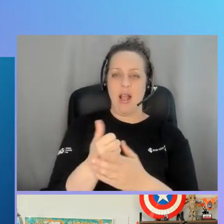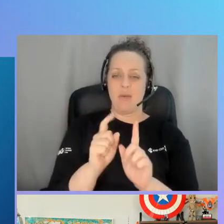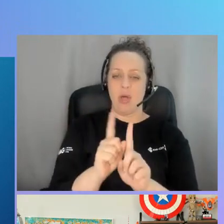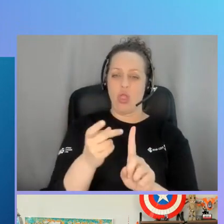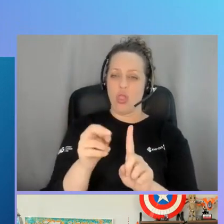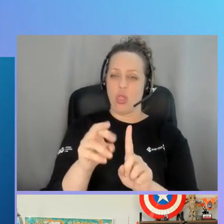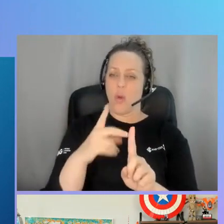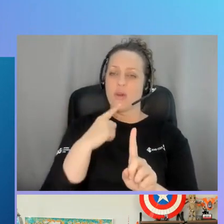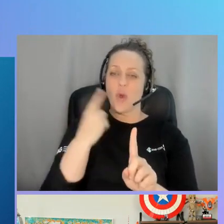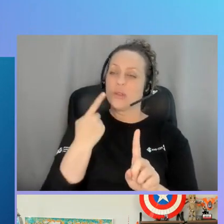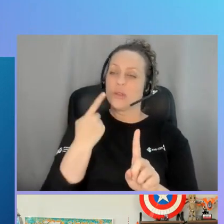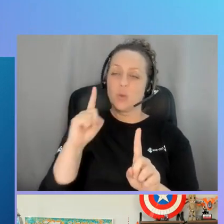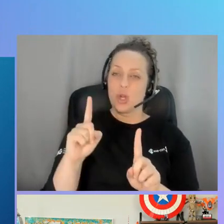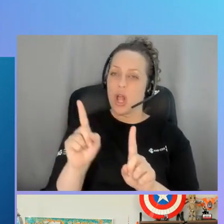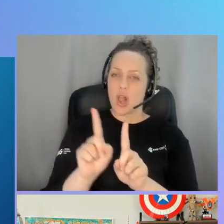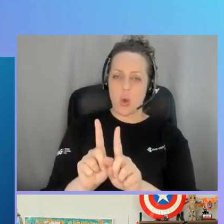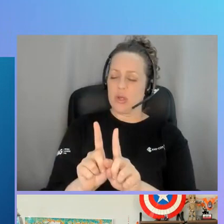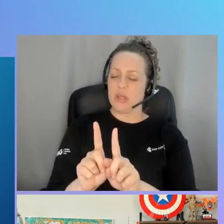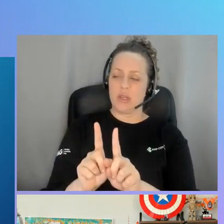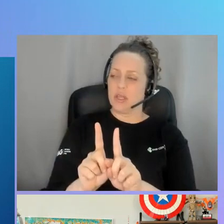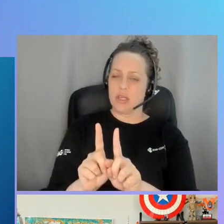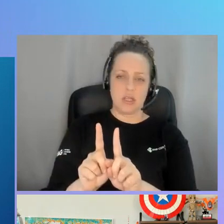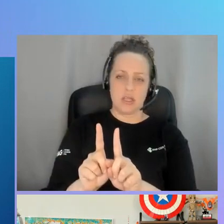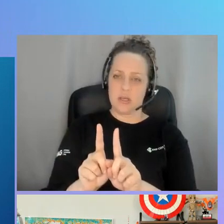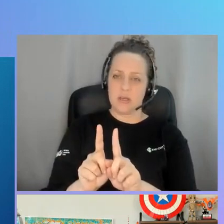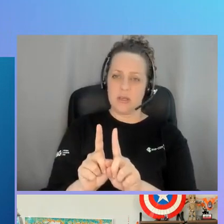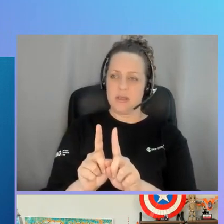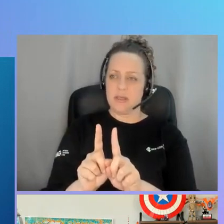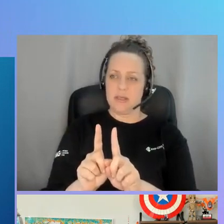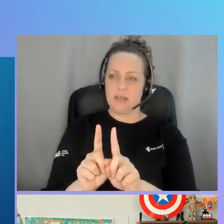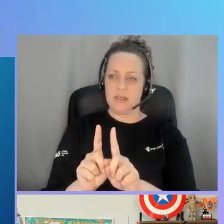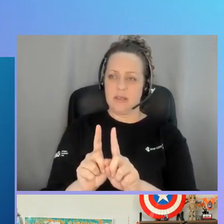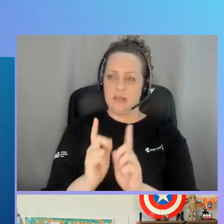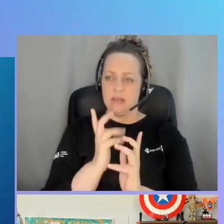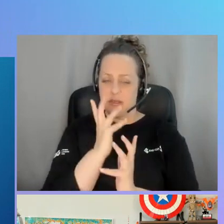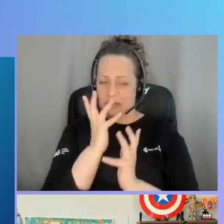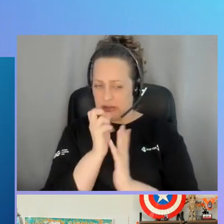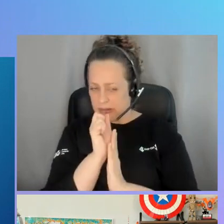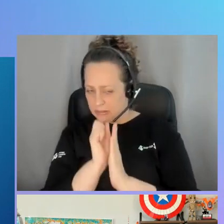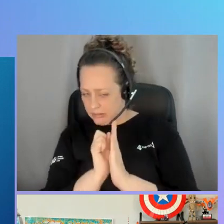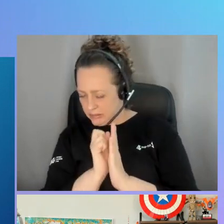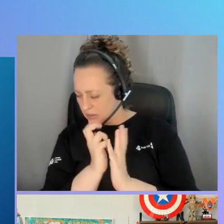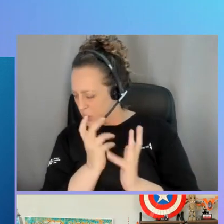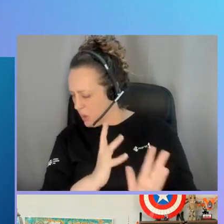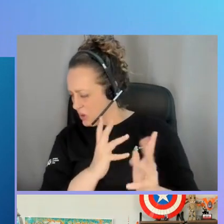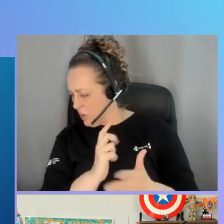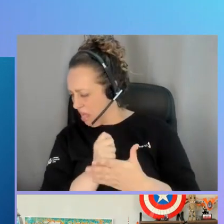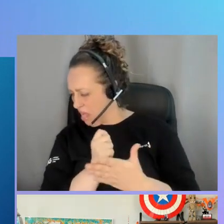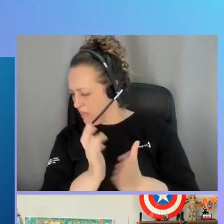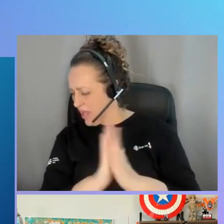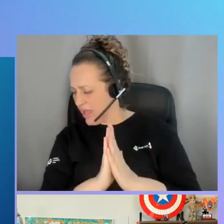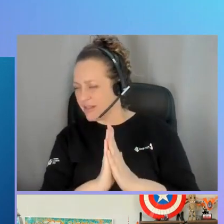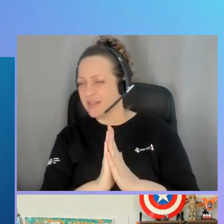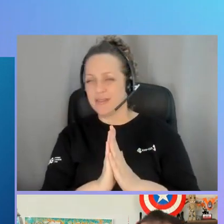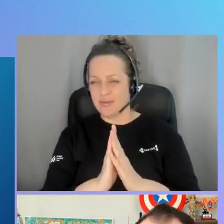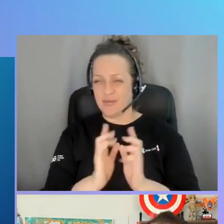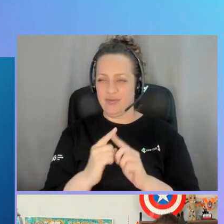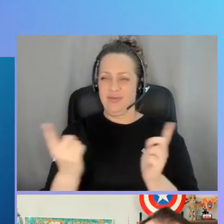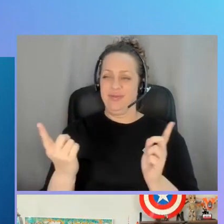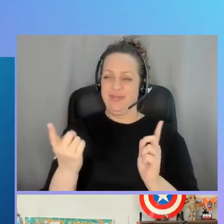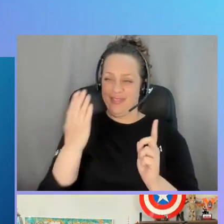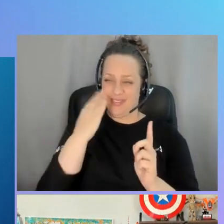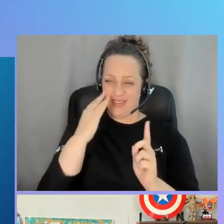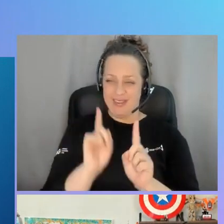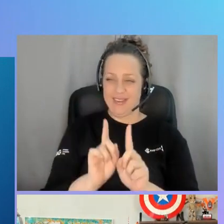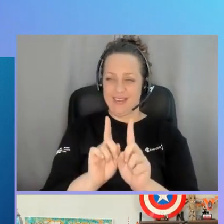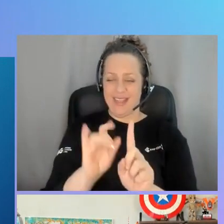it always works, but Loki has to be a little, you know, humiliated in the process and doesn't want to do it. I think of that sometimes. I